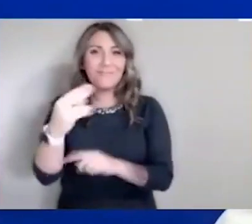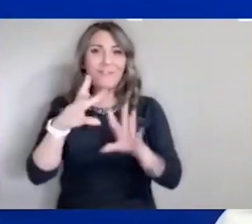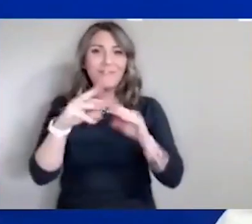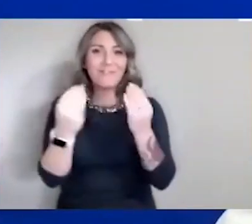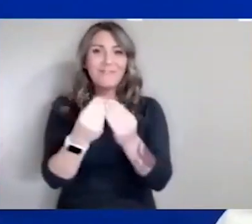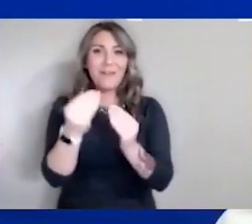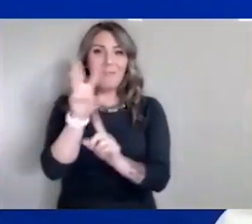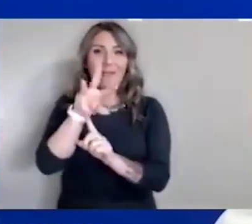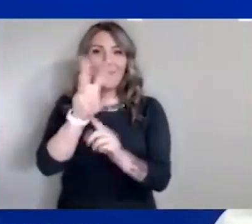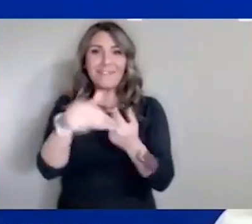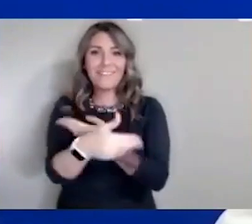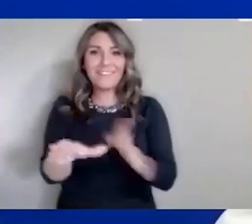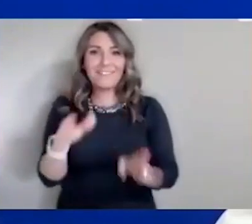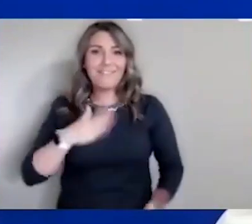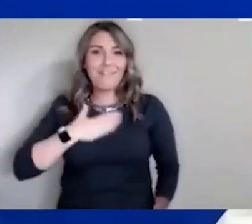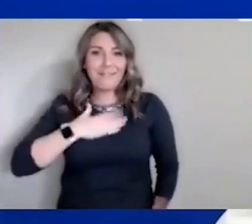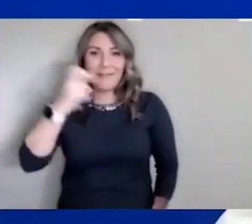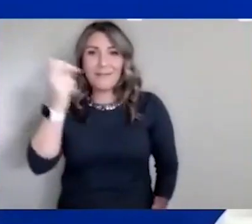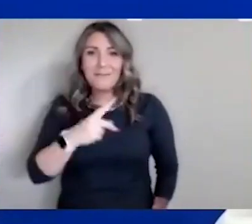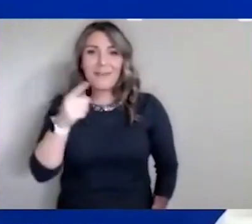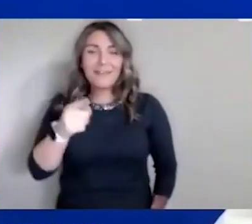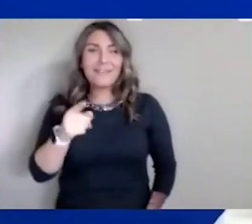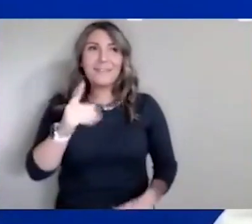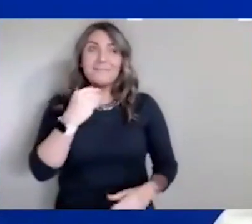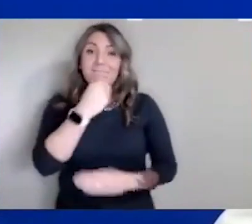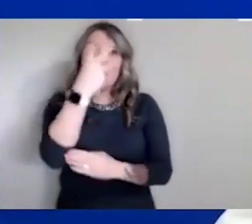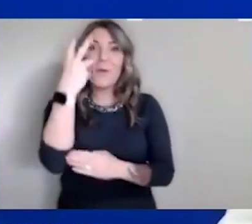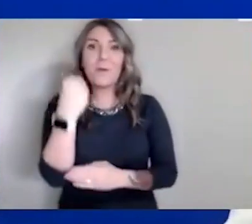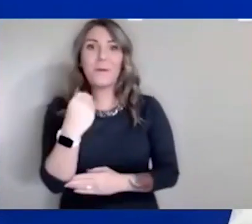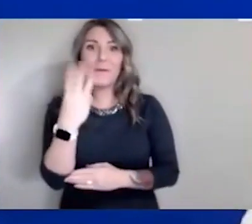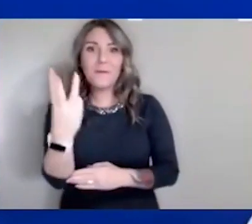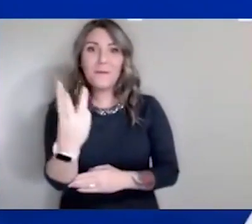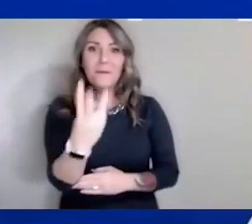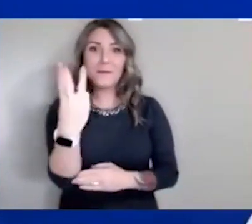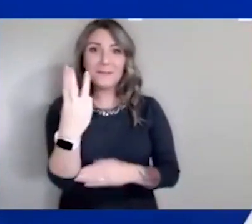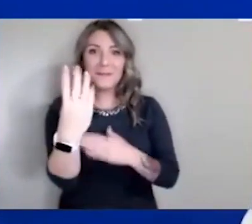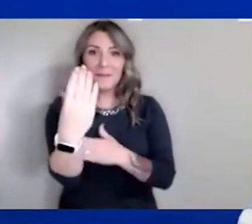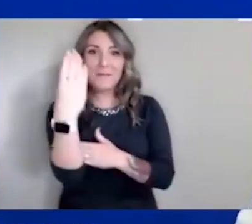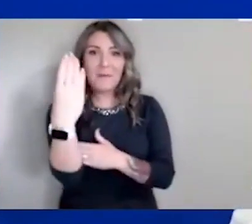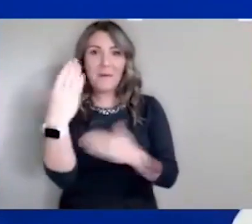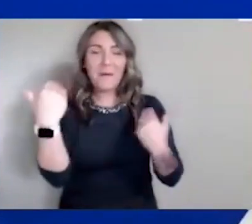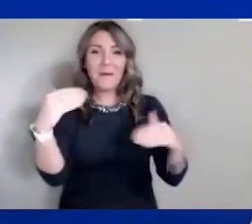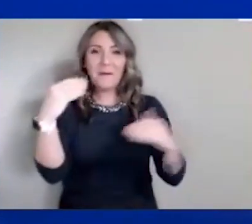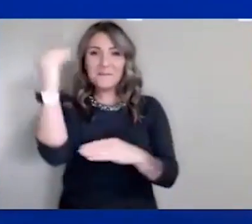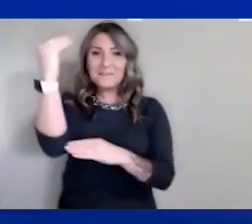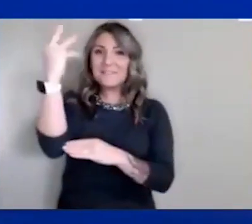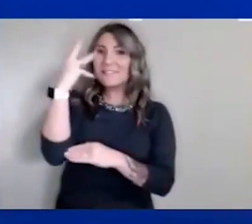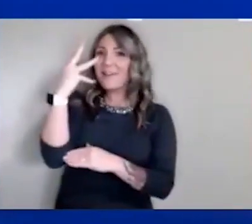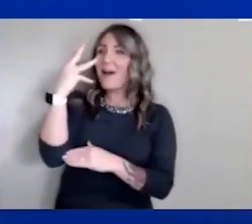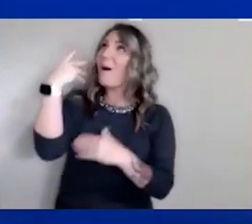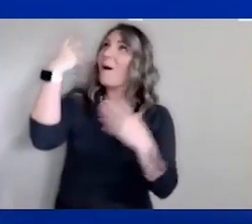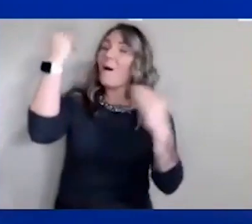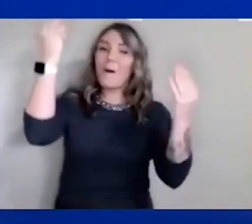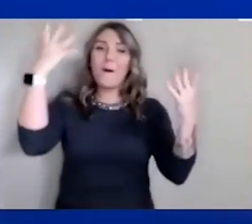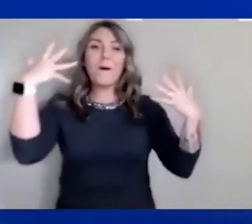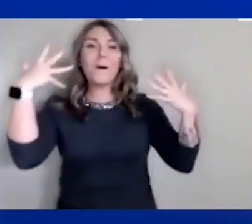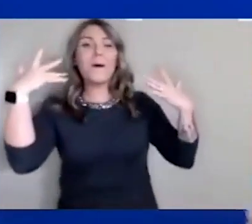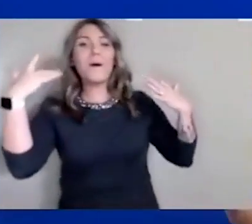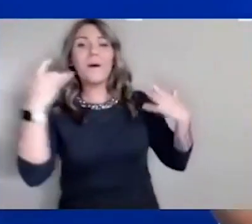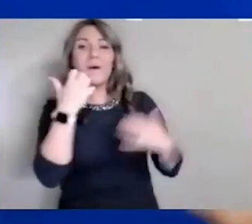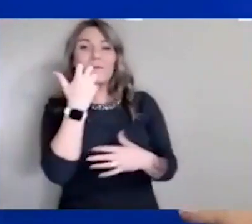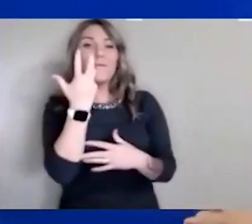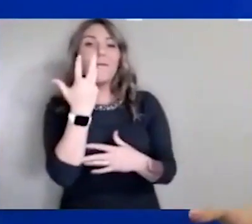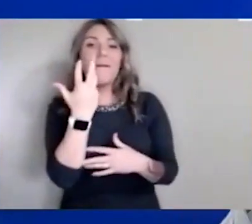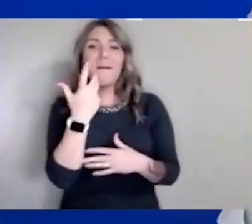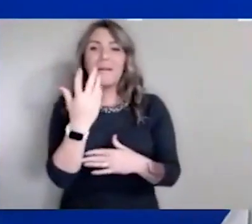are delighted to be back with you on this gorgeous Wednesday morning when the sun is out. There's just a little bit of warmth in the air, and I'm still